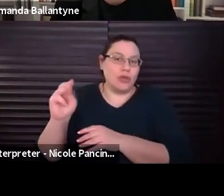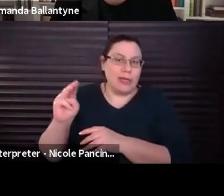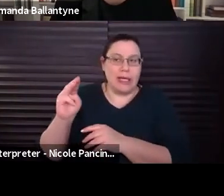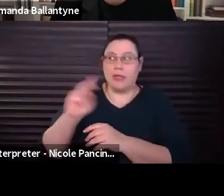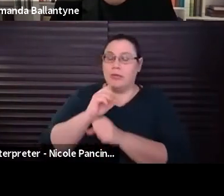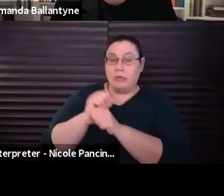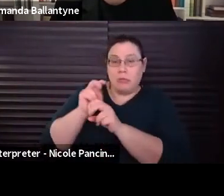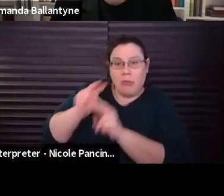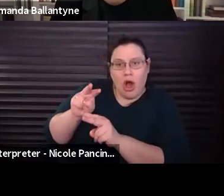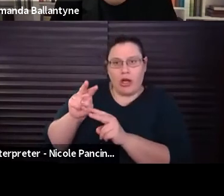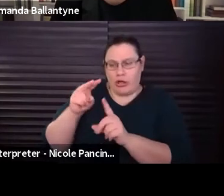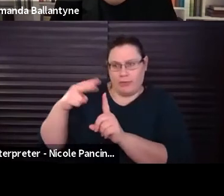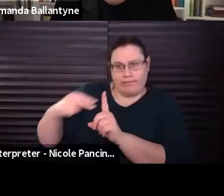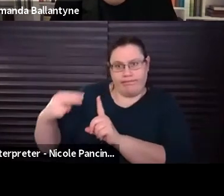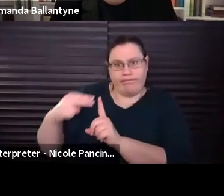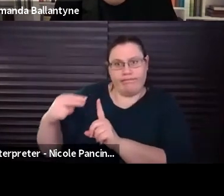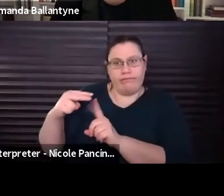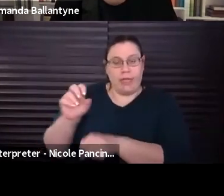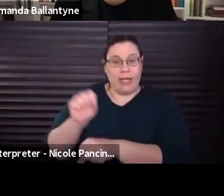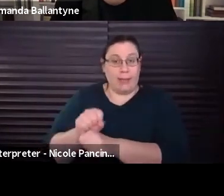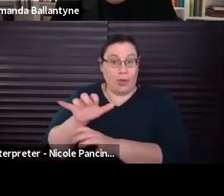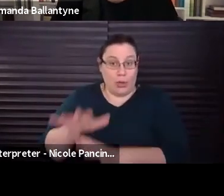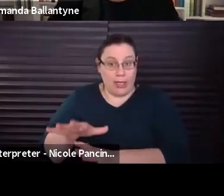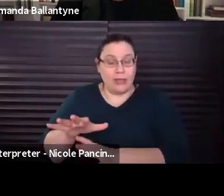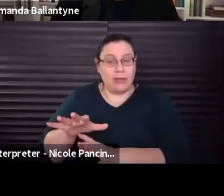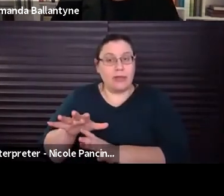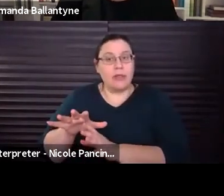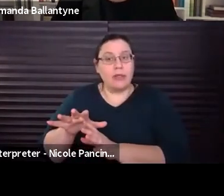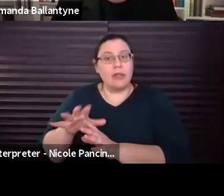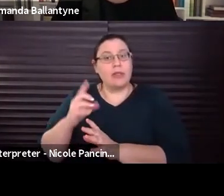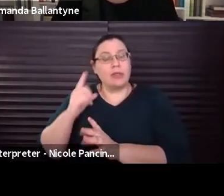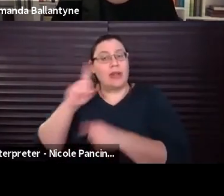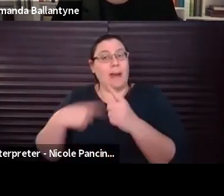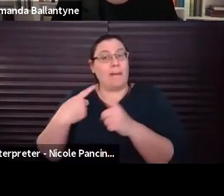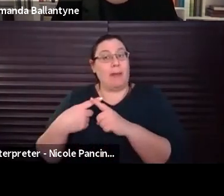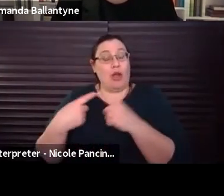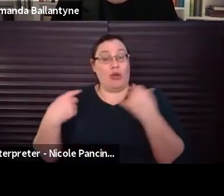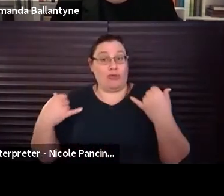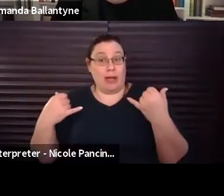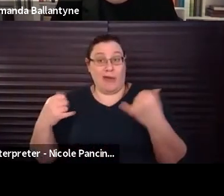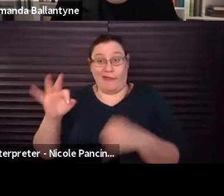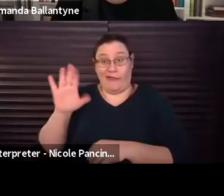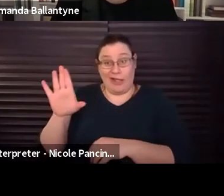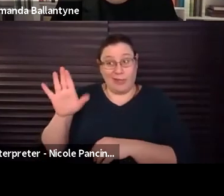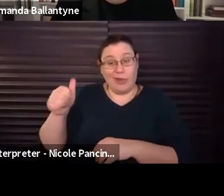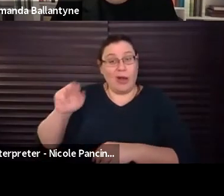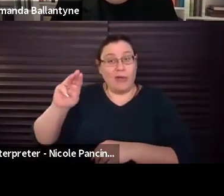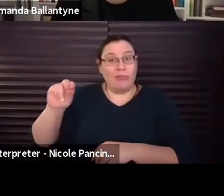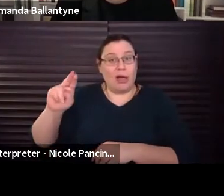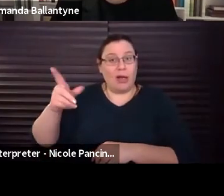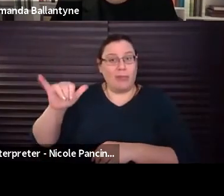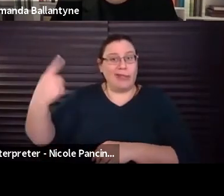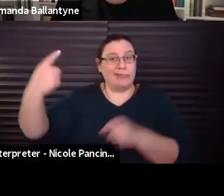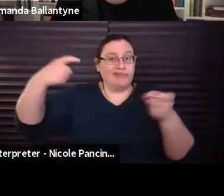and surveil employees is to actually think about the fact that currently Facebook is a monopoly that